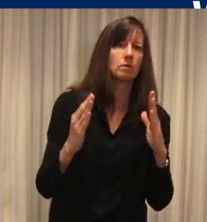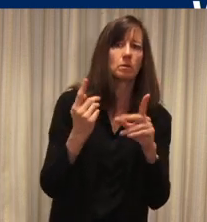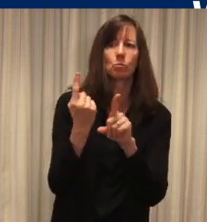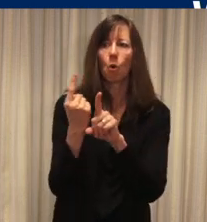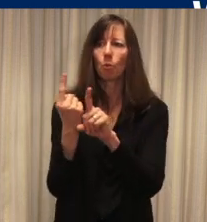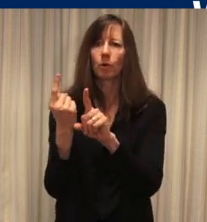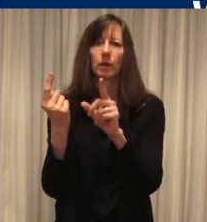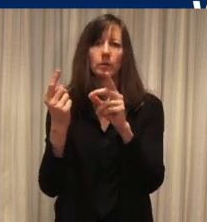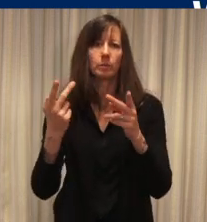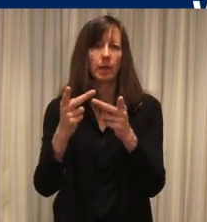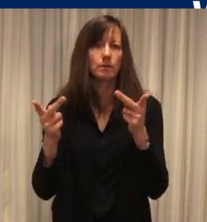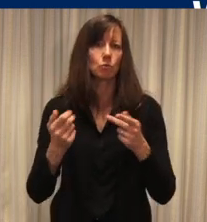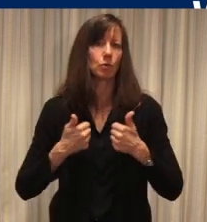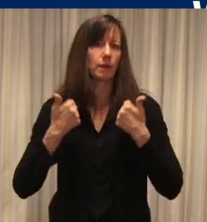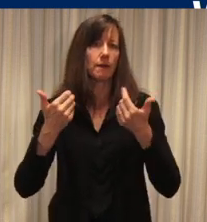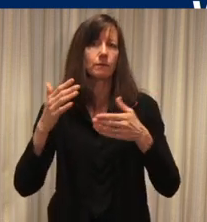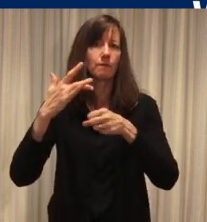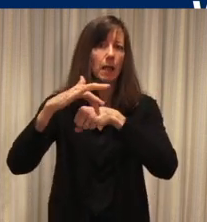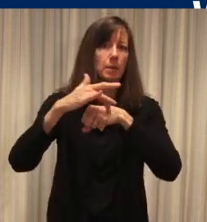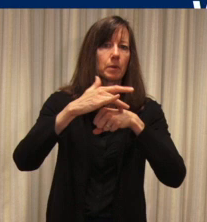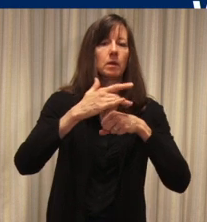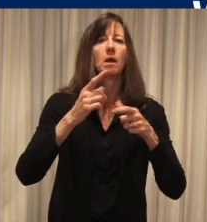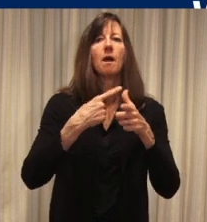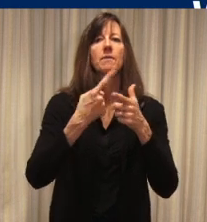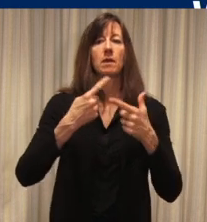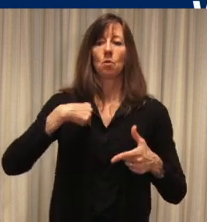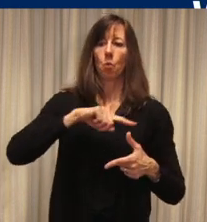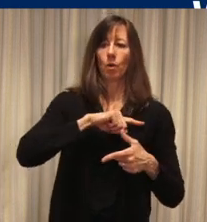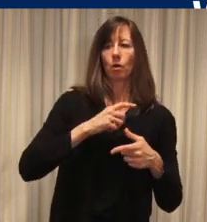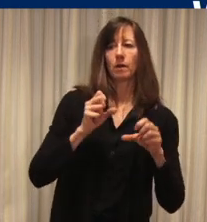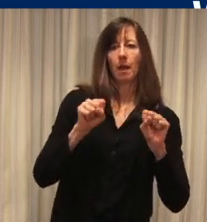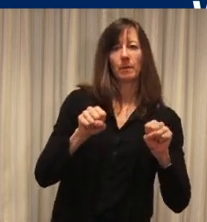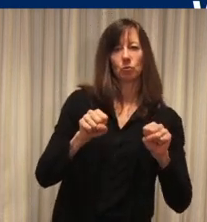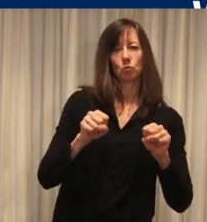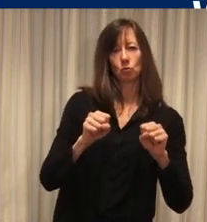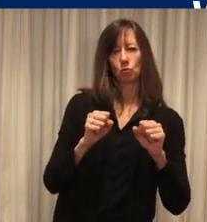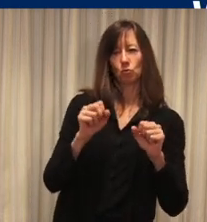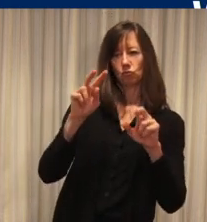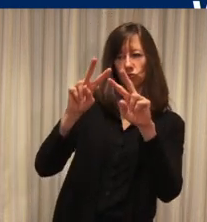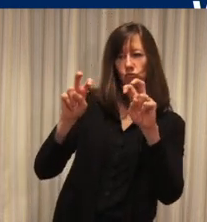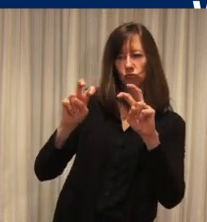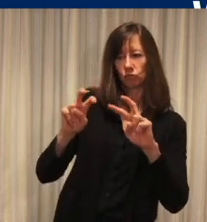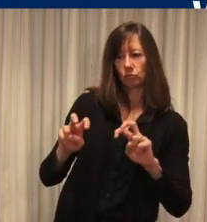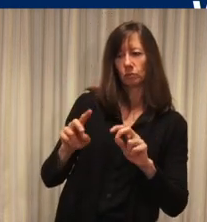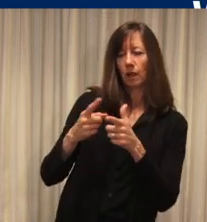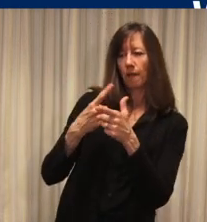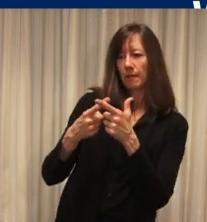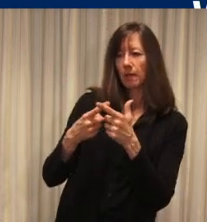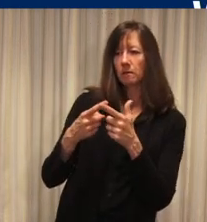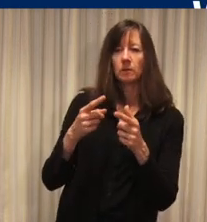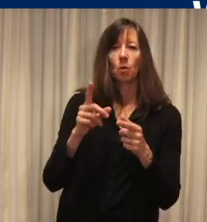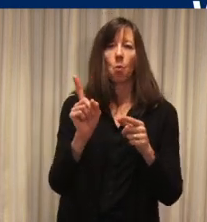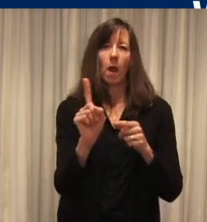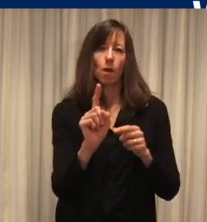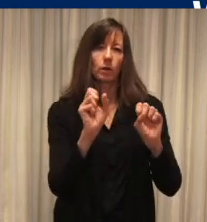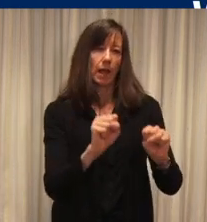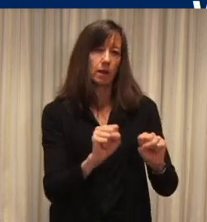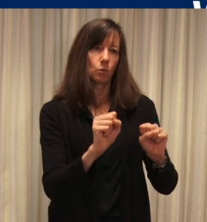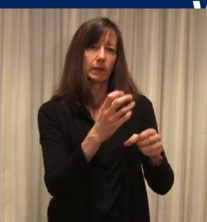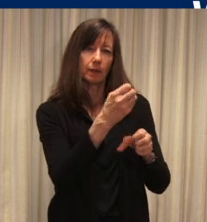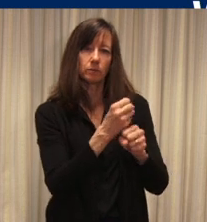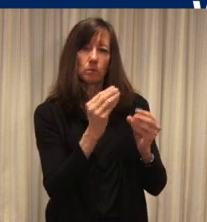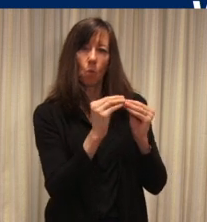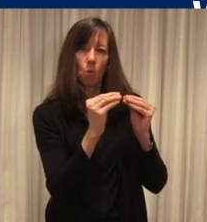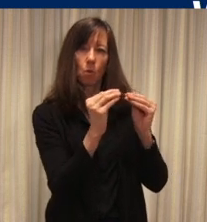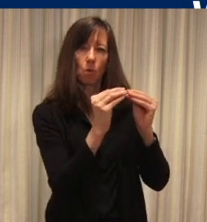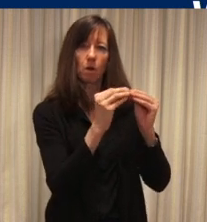and leverage to build more housing options for our frontline workers, for all of our workers, so that those that are